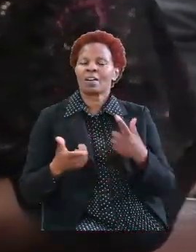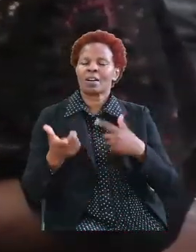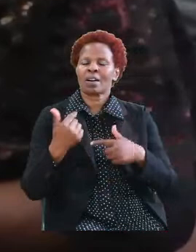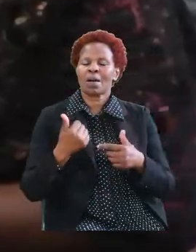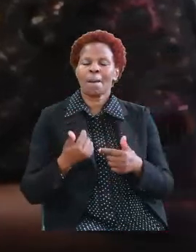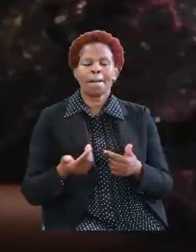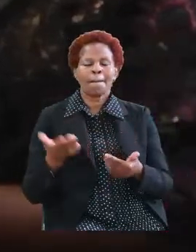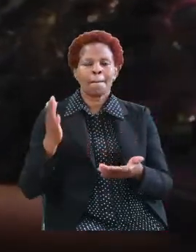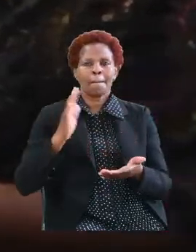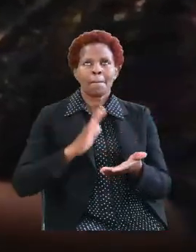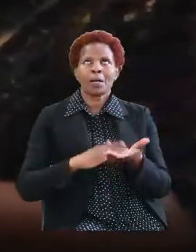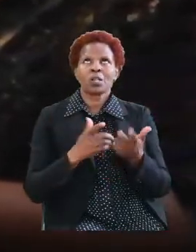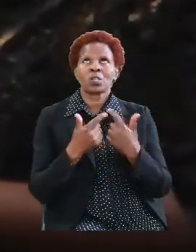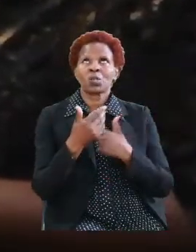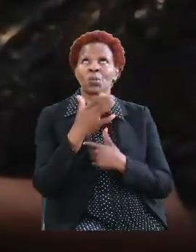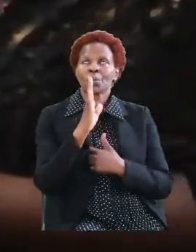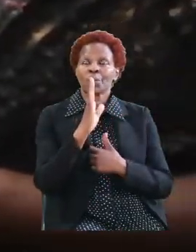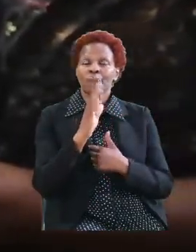narudi,